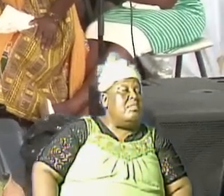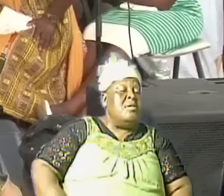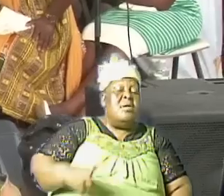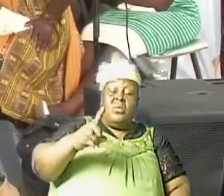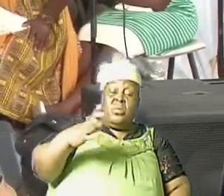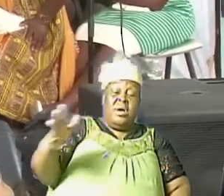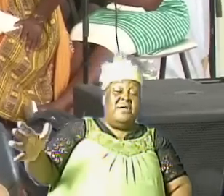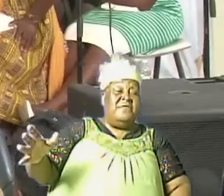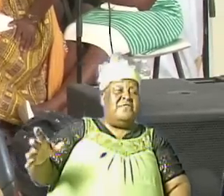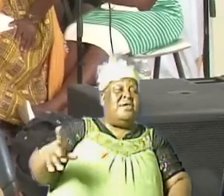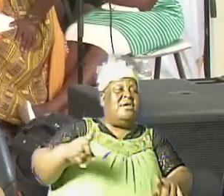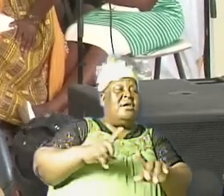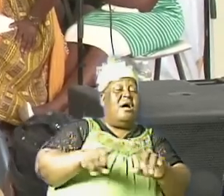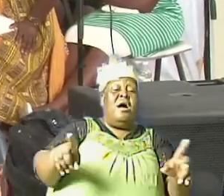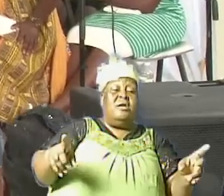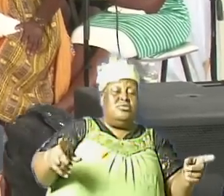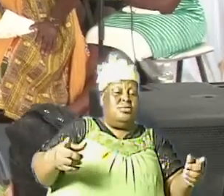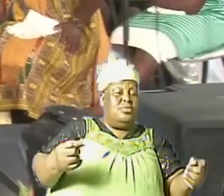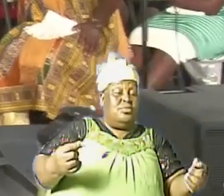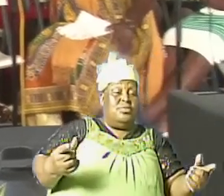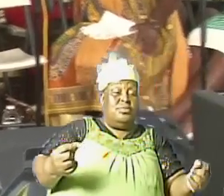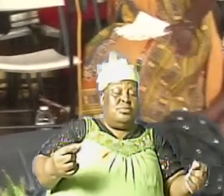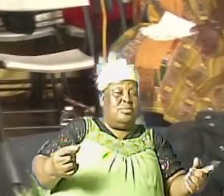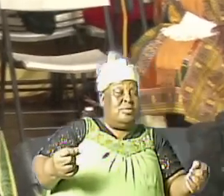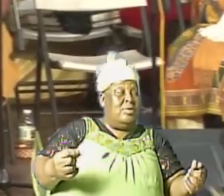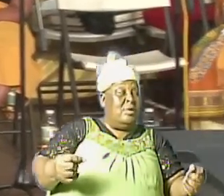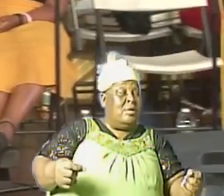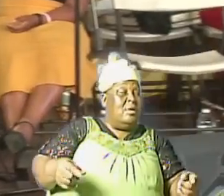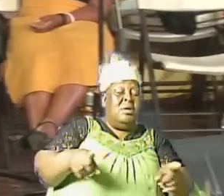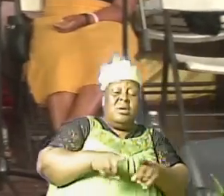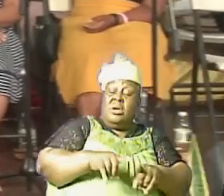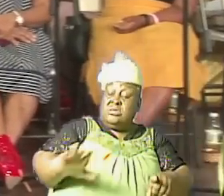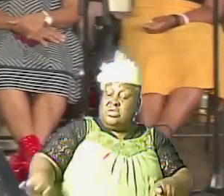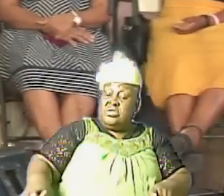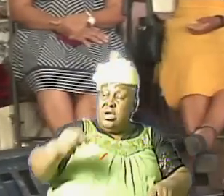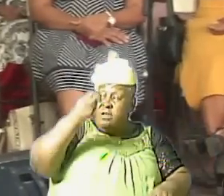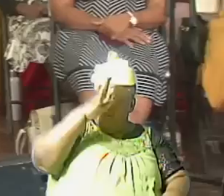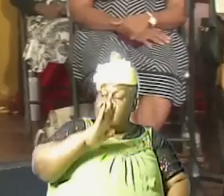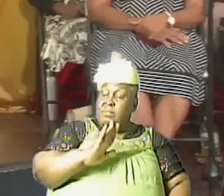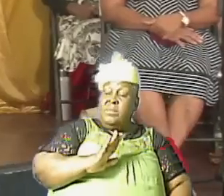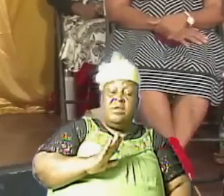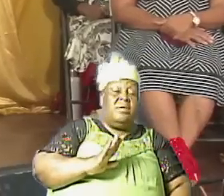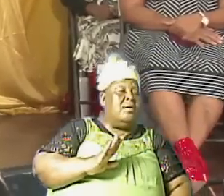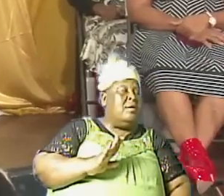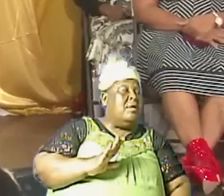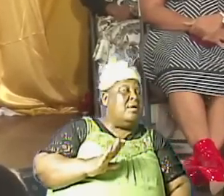There's one thing you can't afford to do as a child of God,